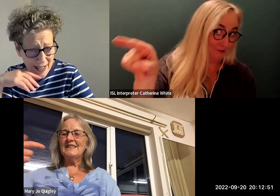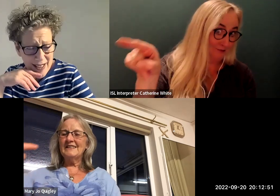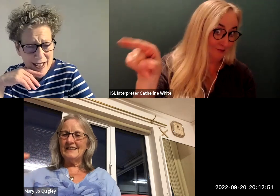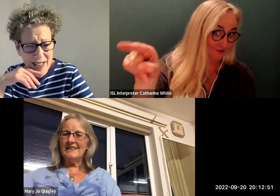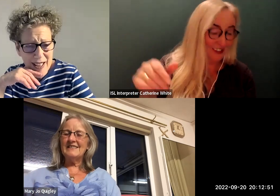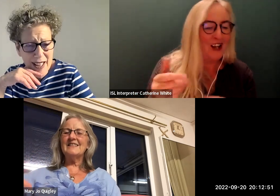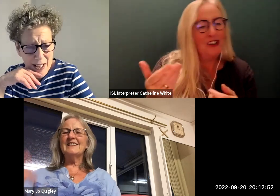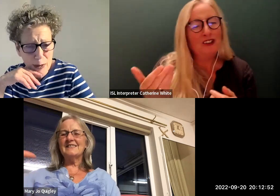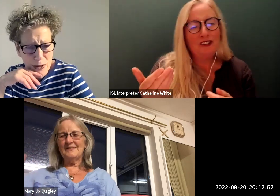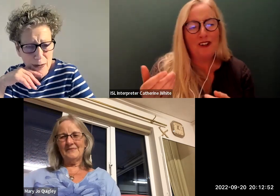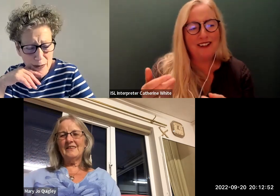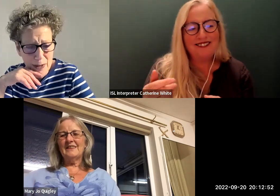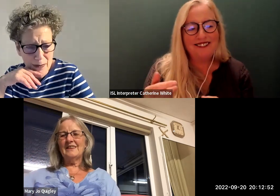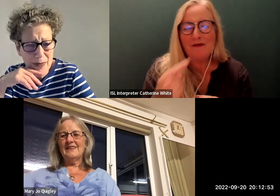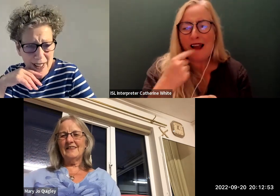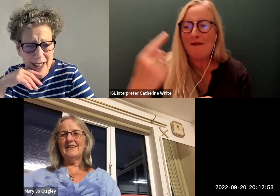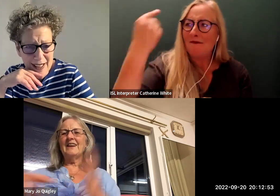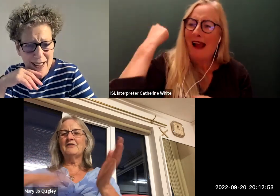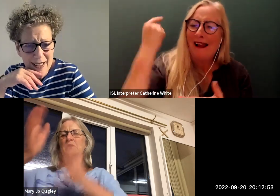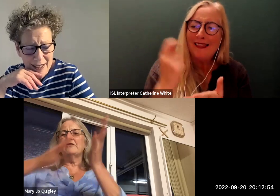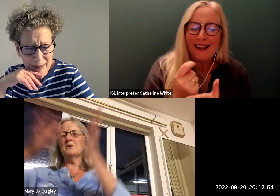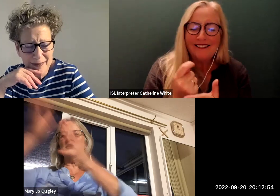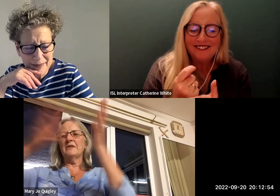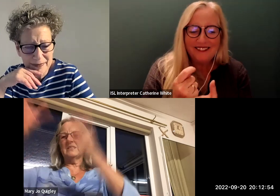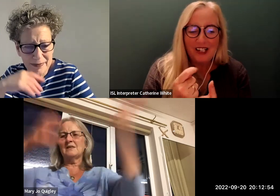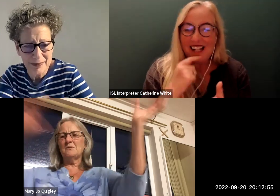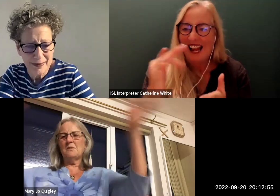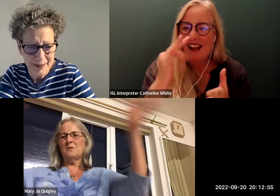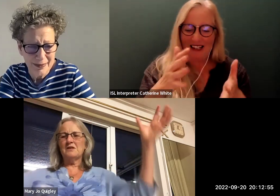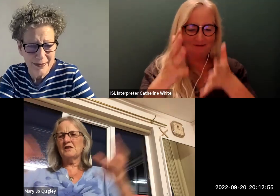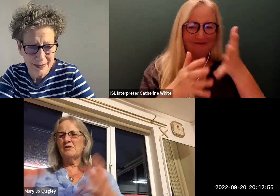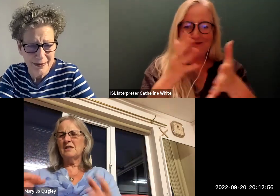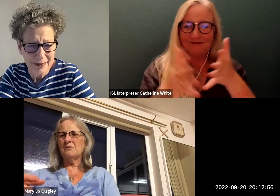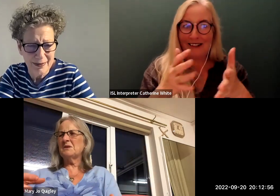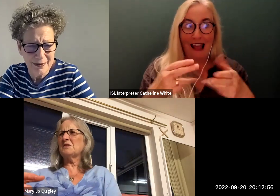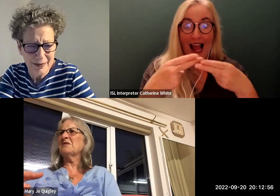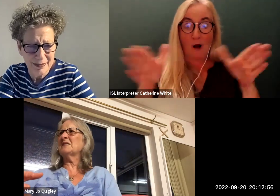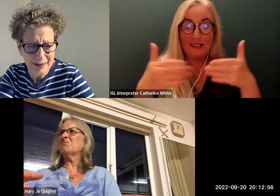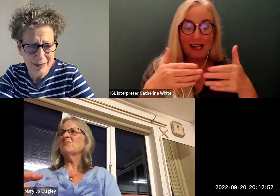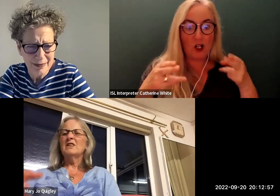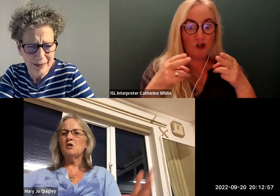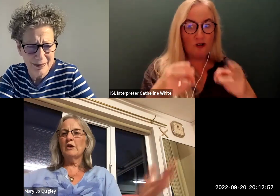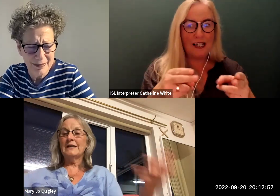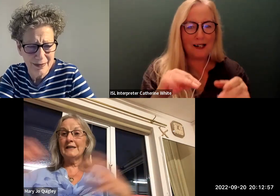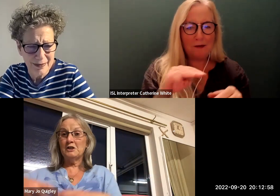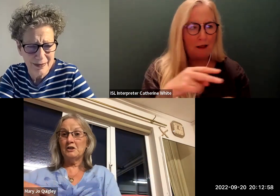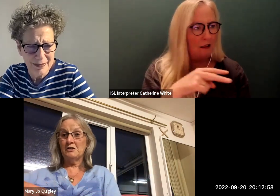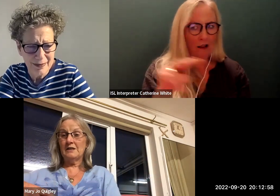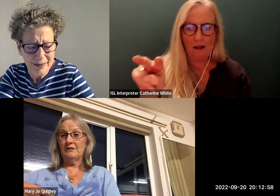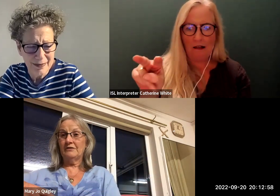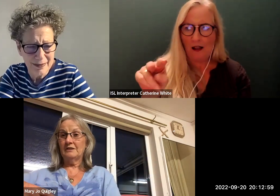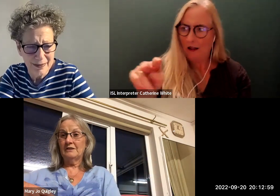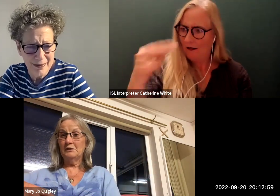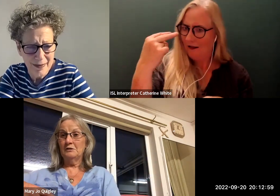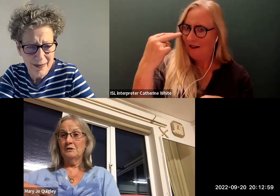and certainly then it would have. Yeah, if you were doing this and whatever out on the street, it would be sort of like drawing attention to